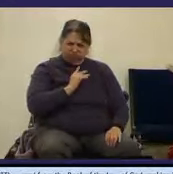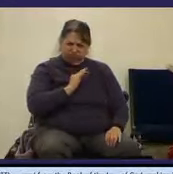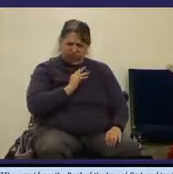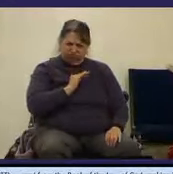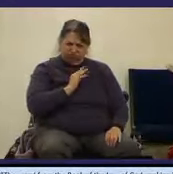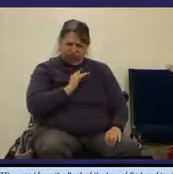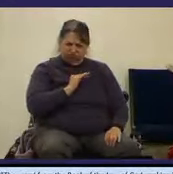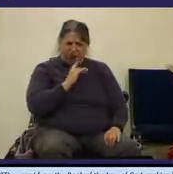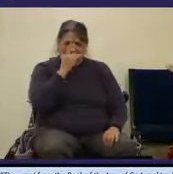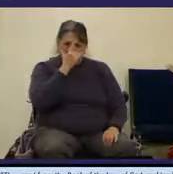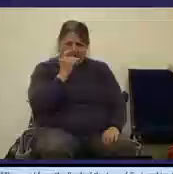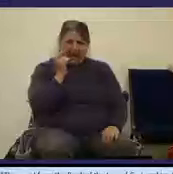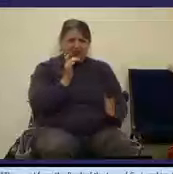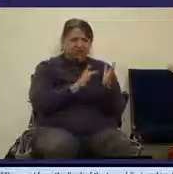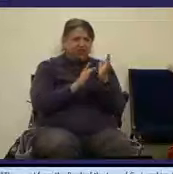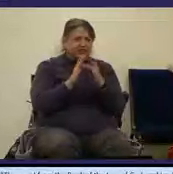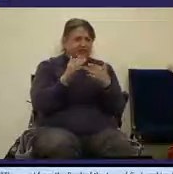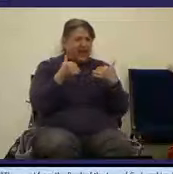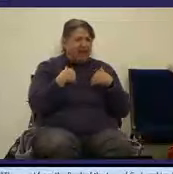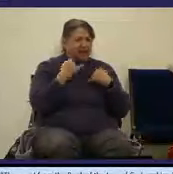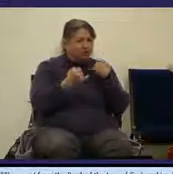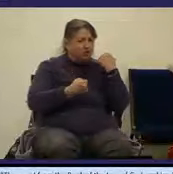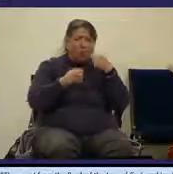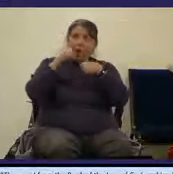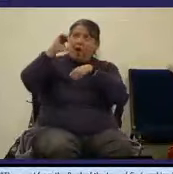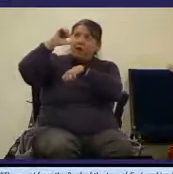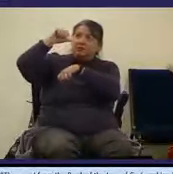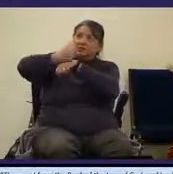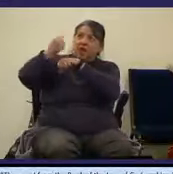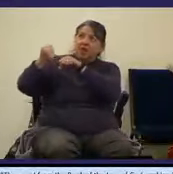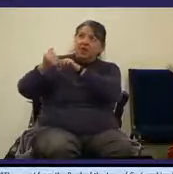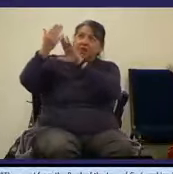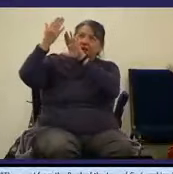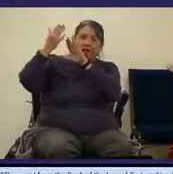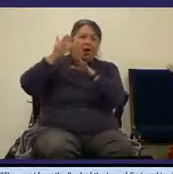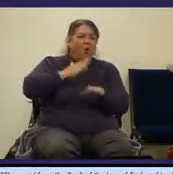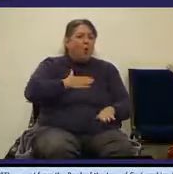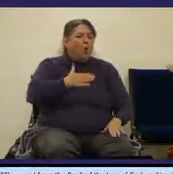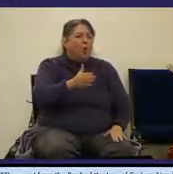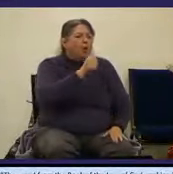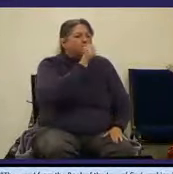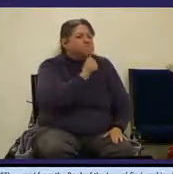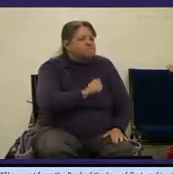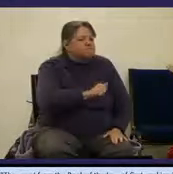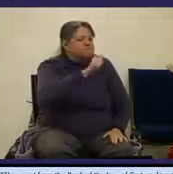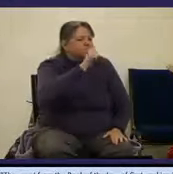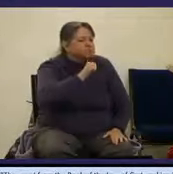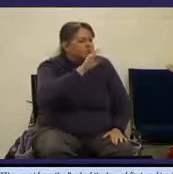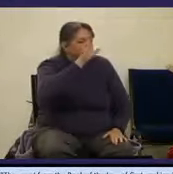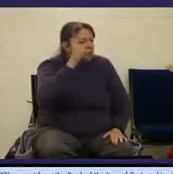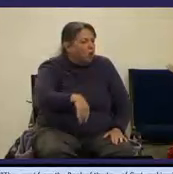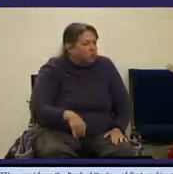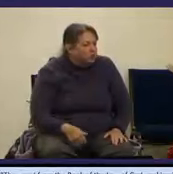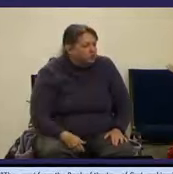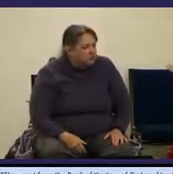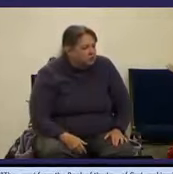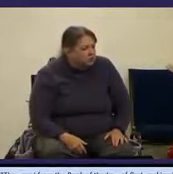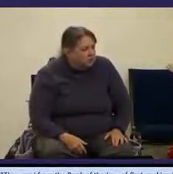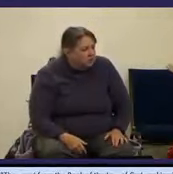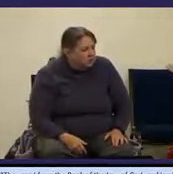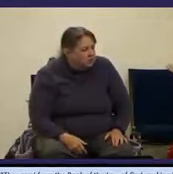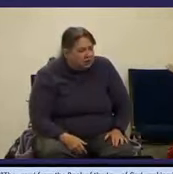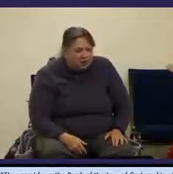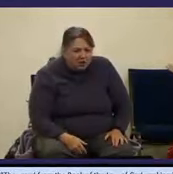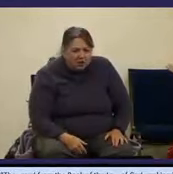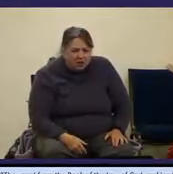joy that was set before him, he endured the cross. Jesus knew that even in trial and